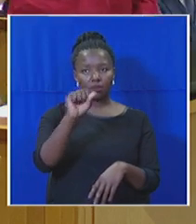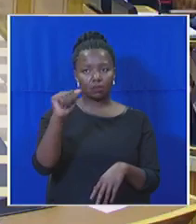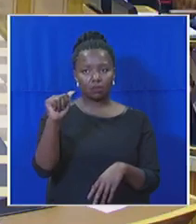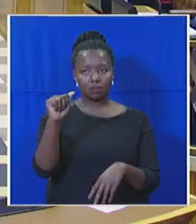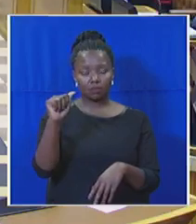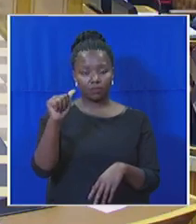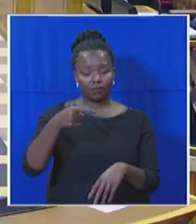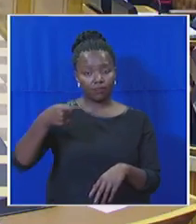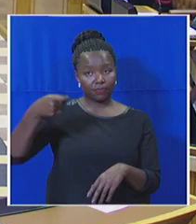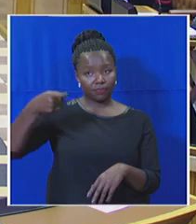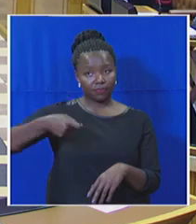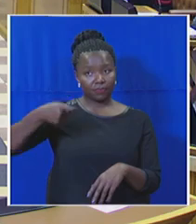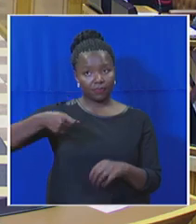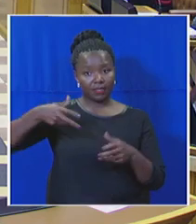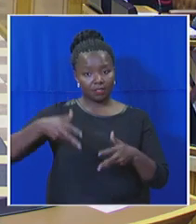Speaker.